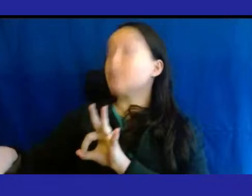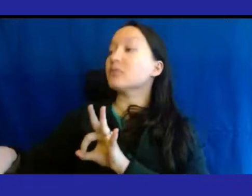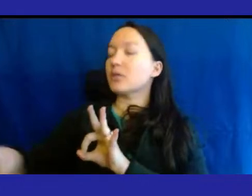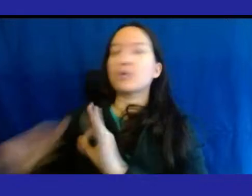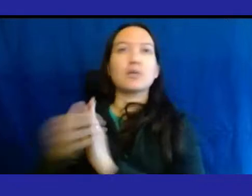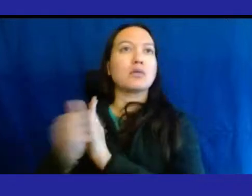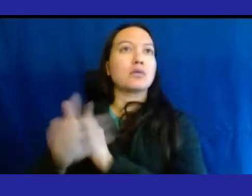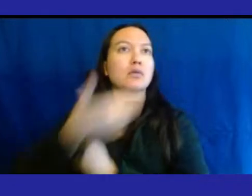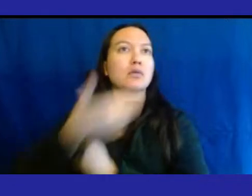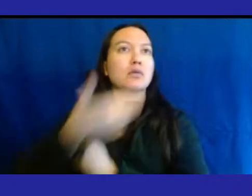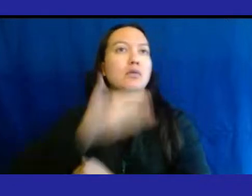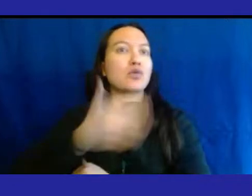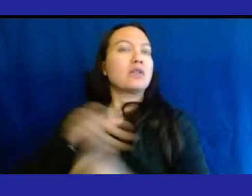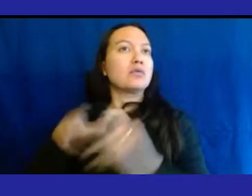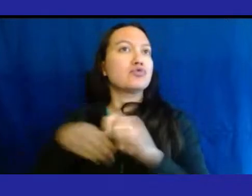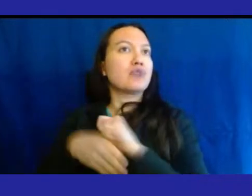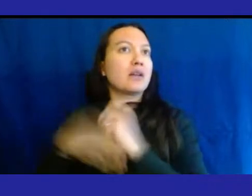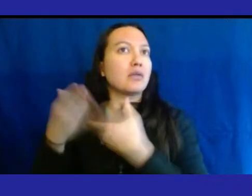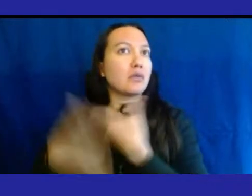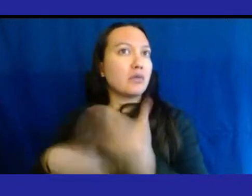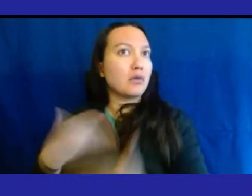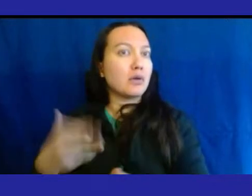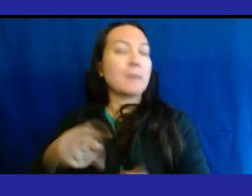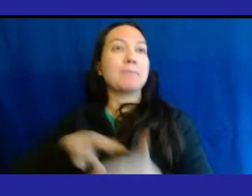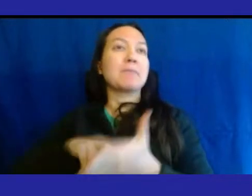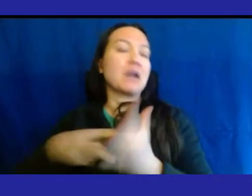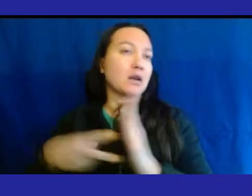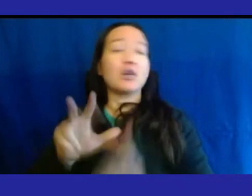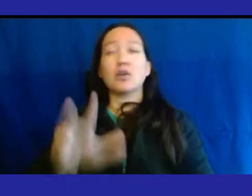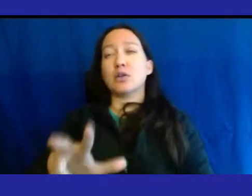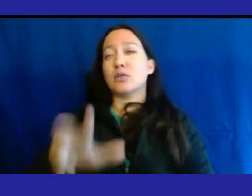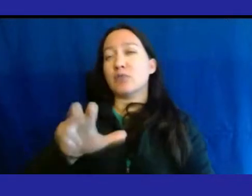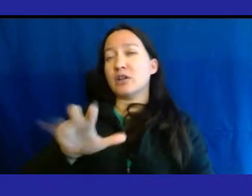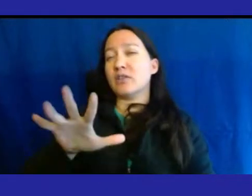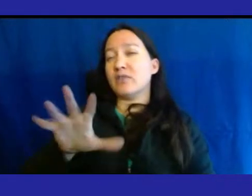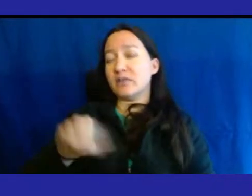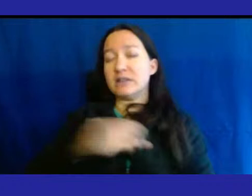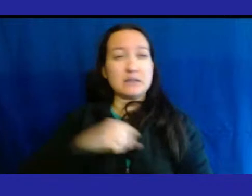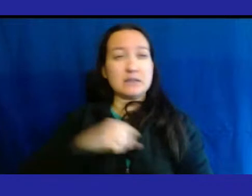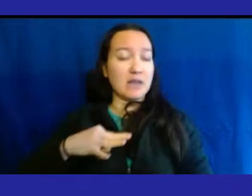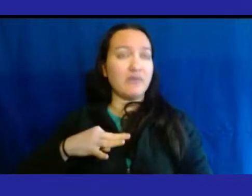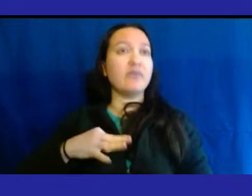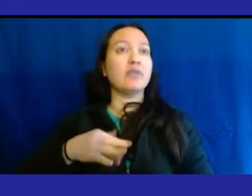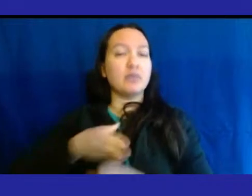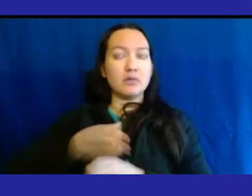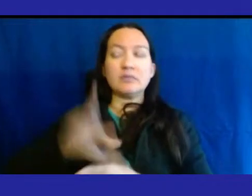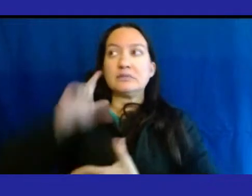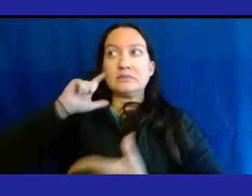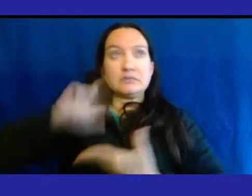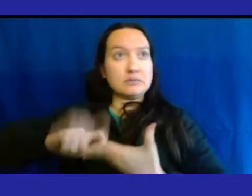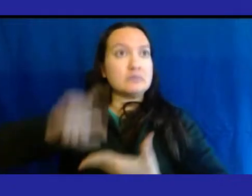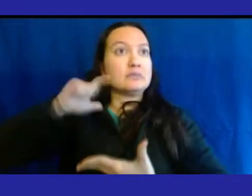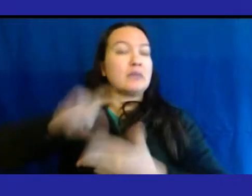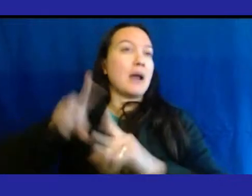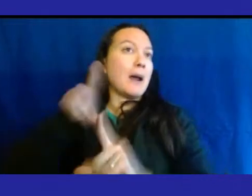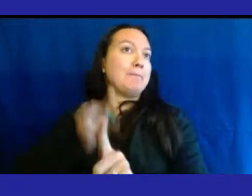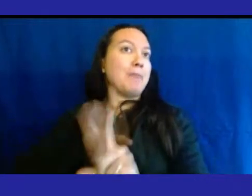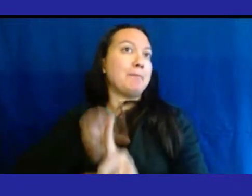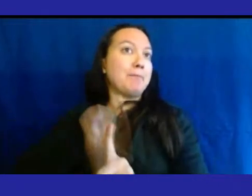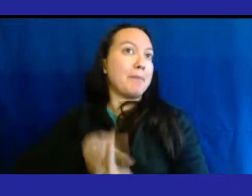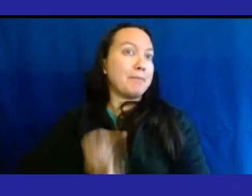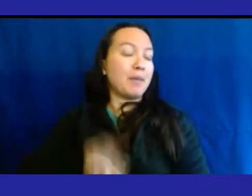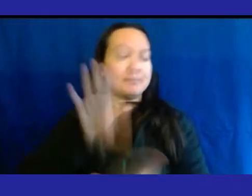complete the training. So therefore, 350 staff applications were received. Once they went through the